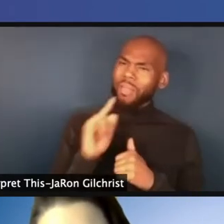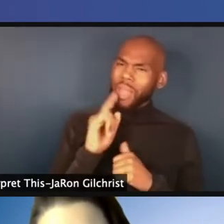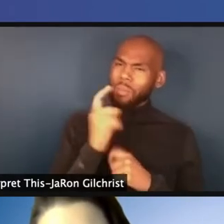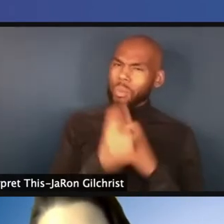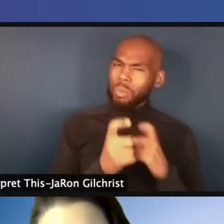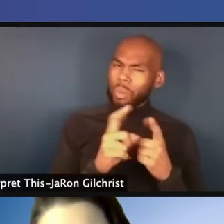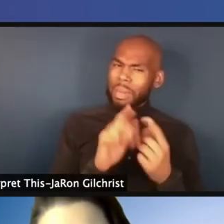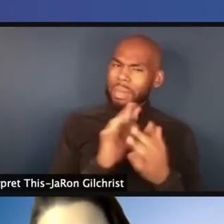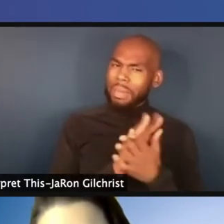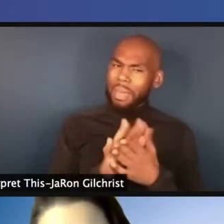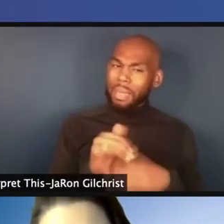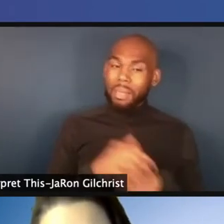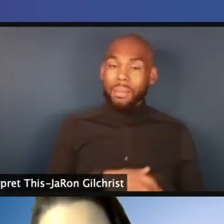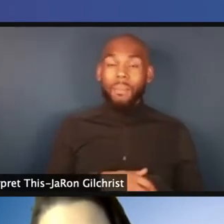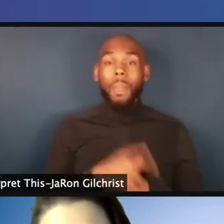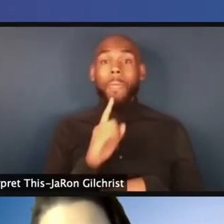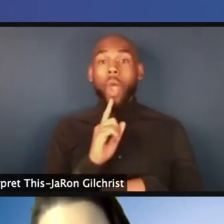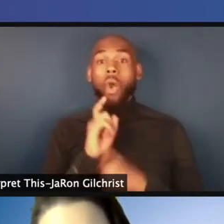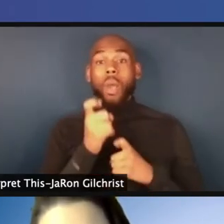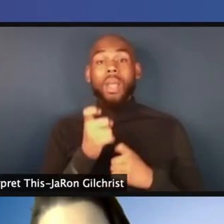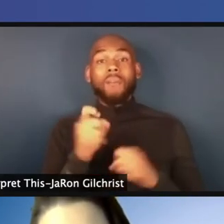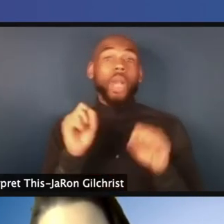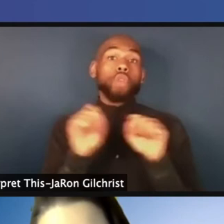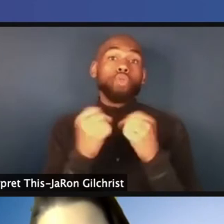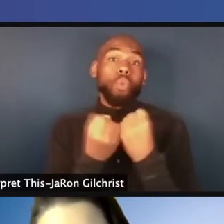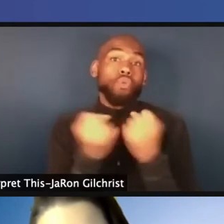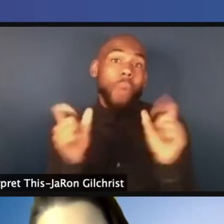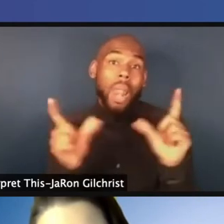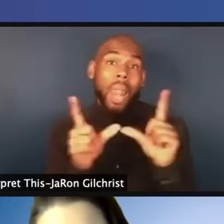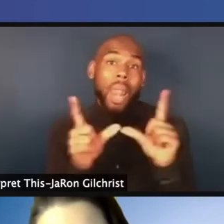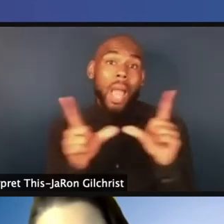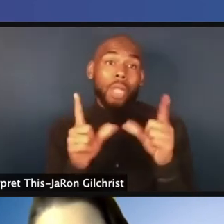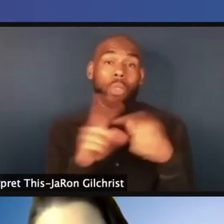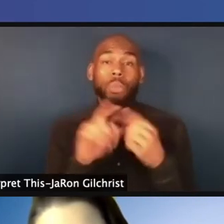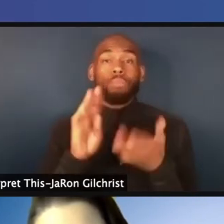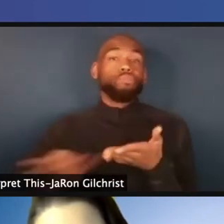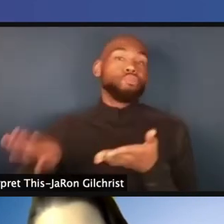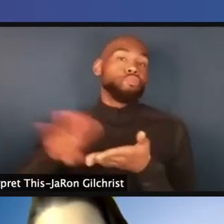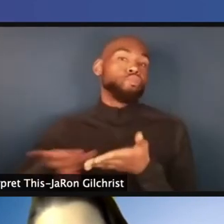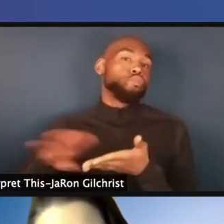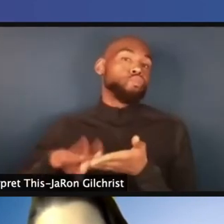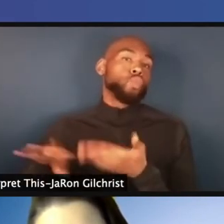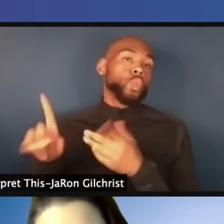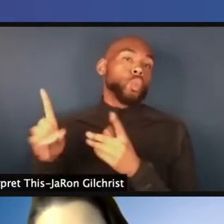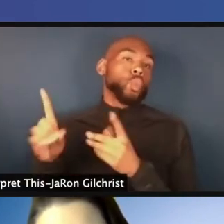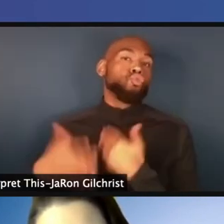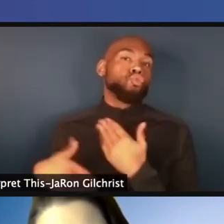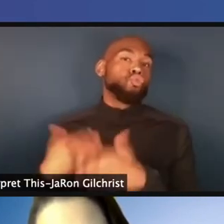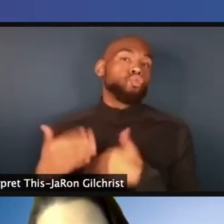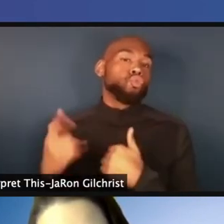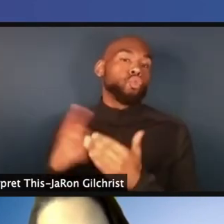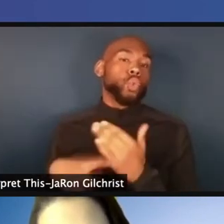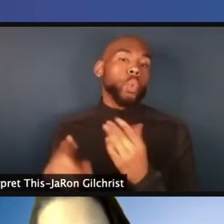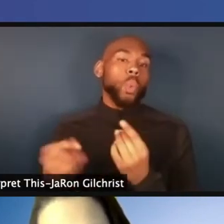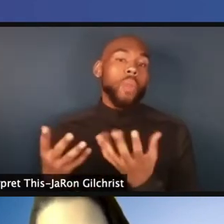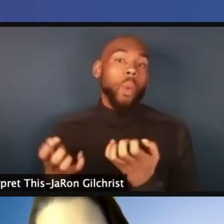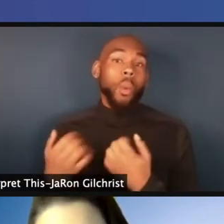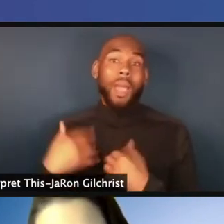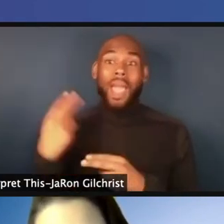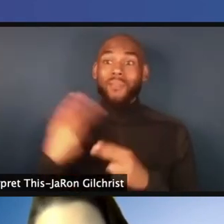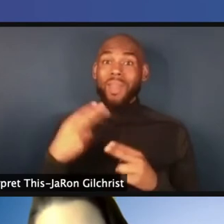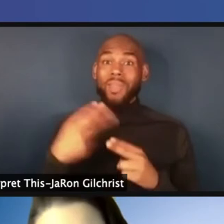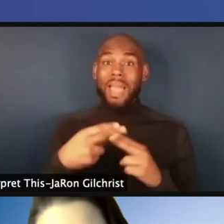then they are given a social license to continue to do what they do. So BP at the Tate, by having their name all